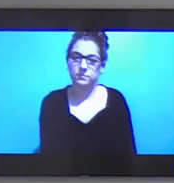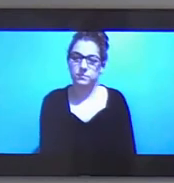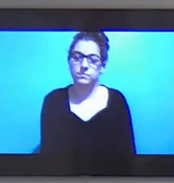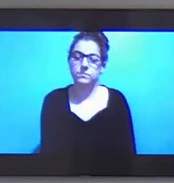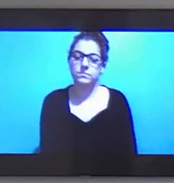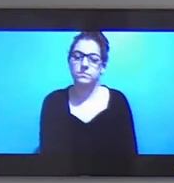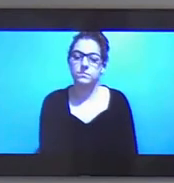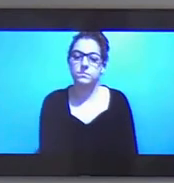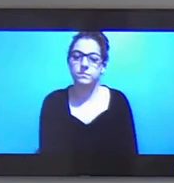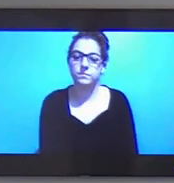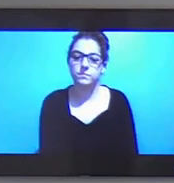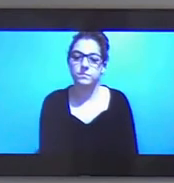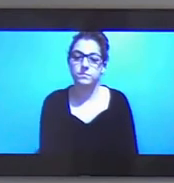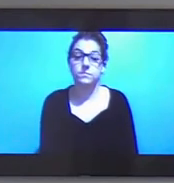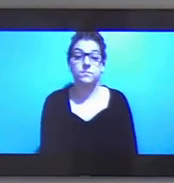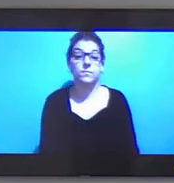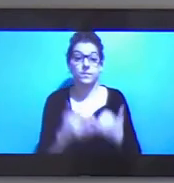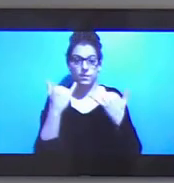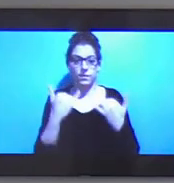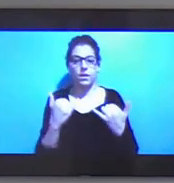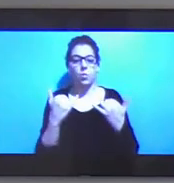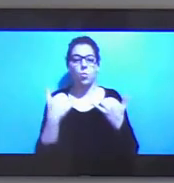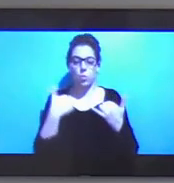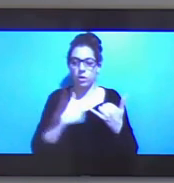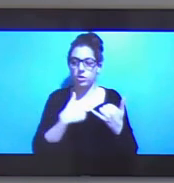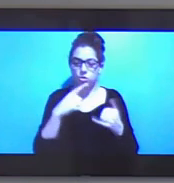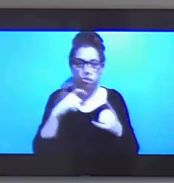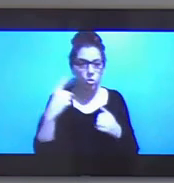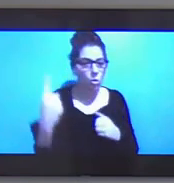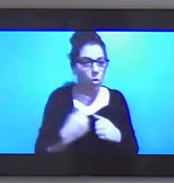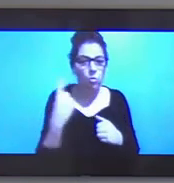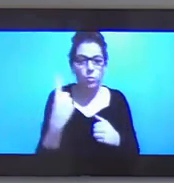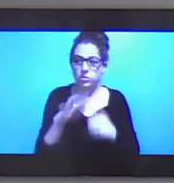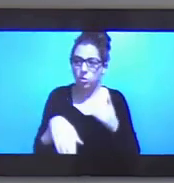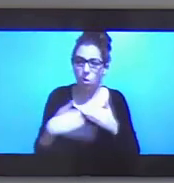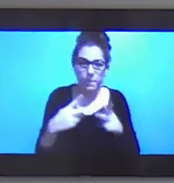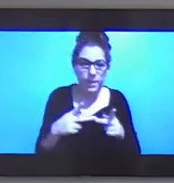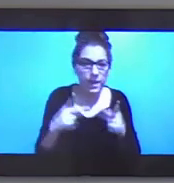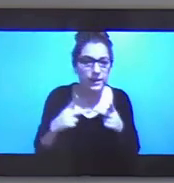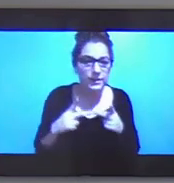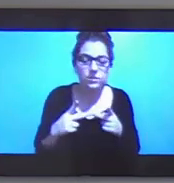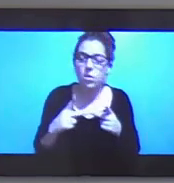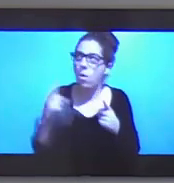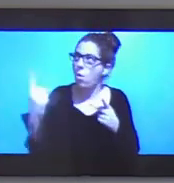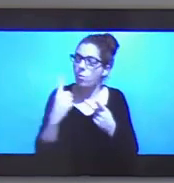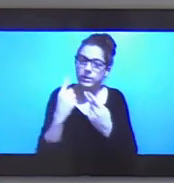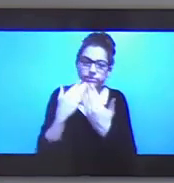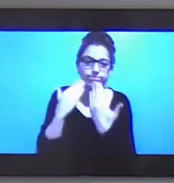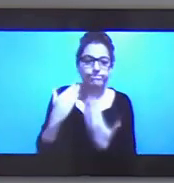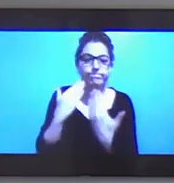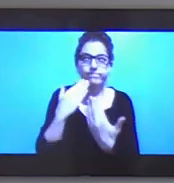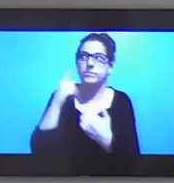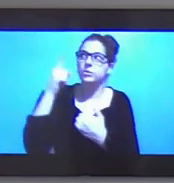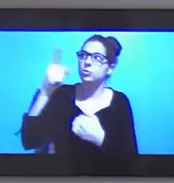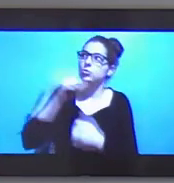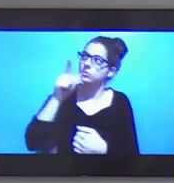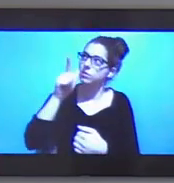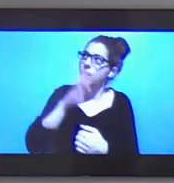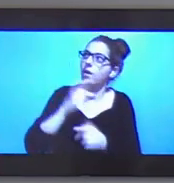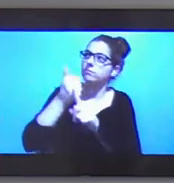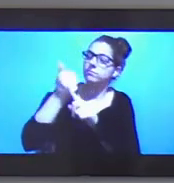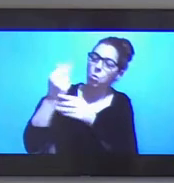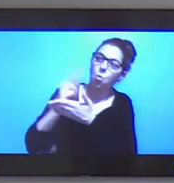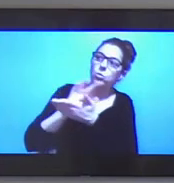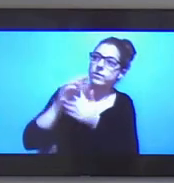It is indeed right and salutary that we should at all times and in all places offer thanks and praise to you, O God, Holy Father, through Christ